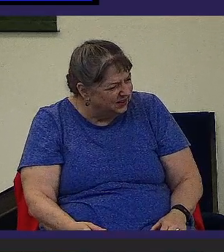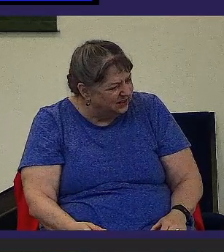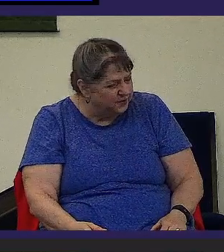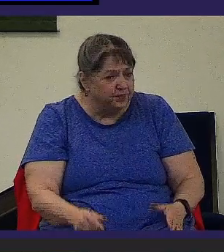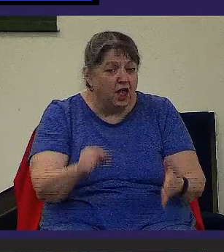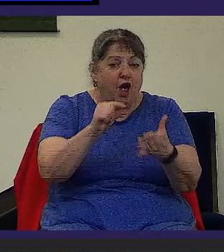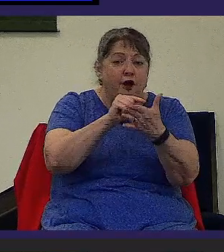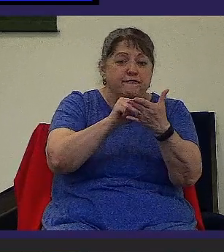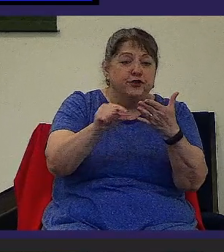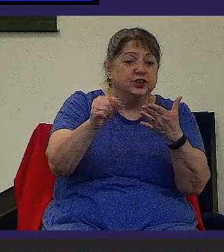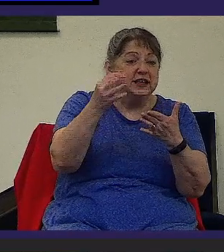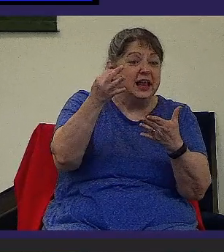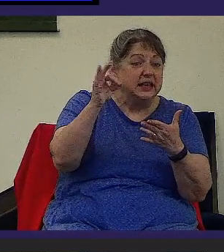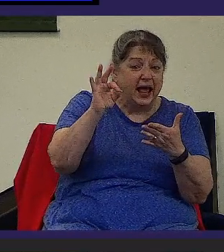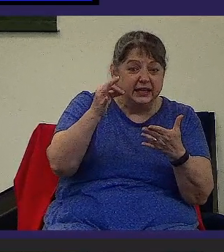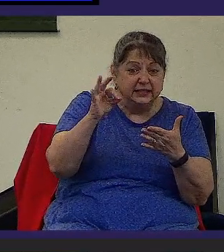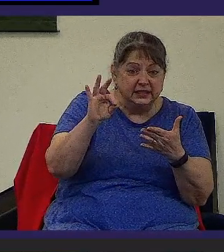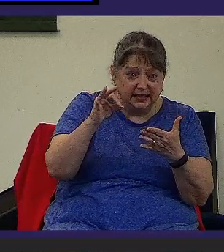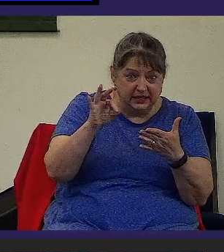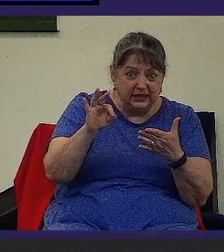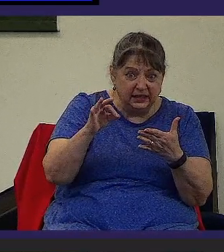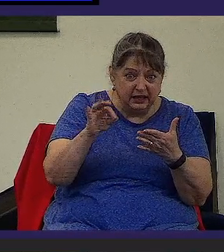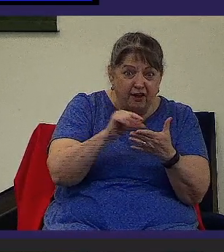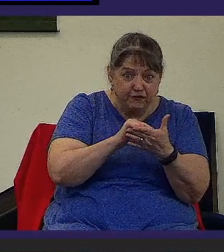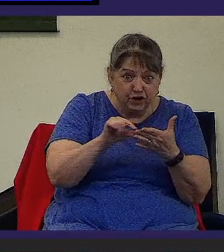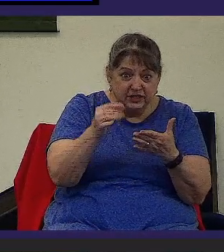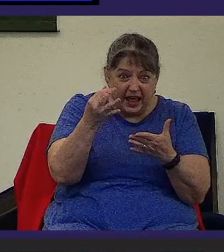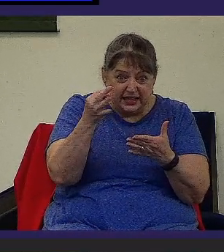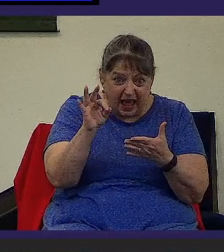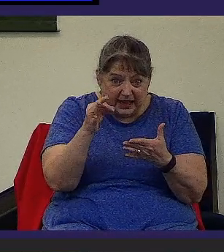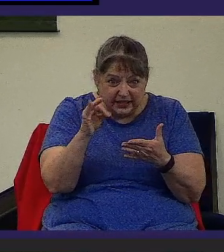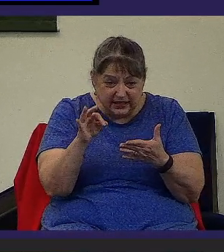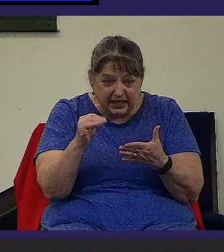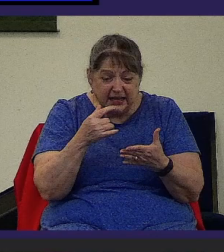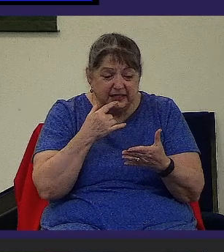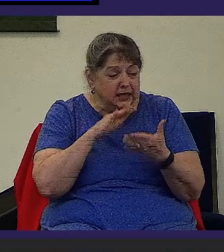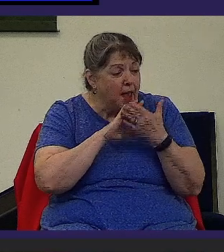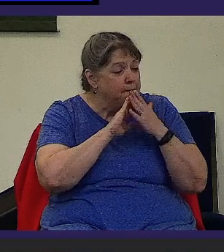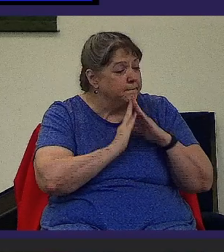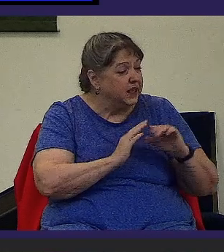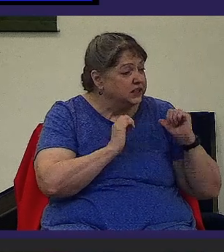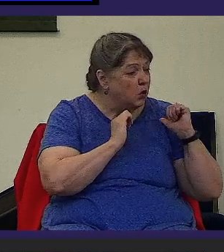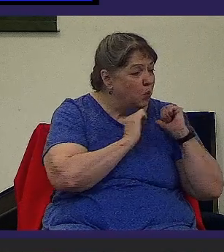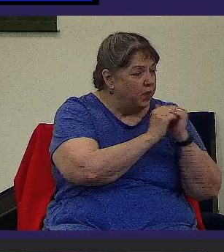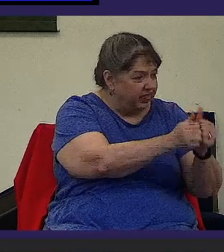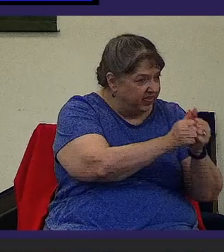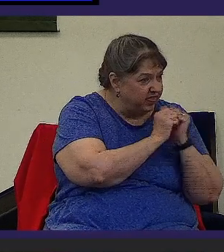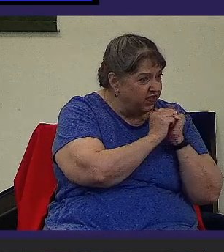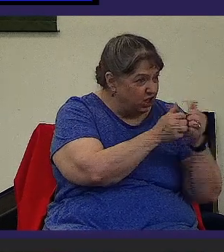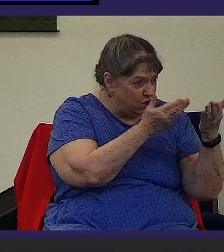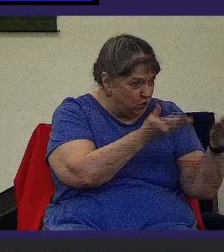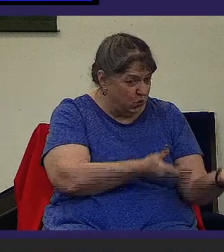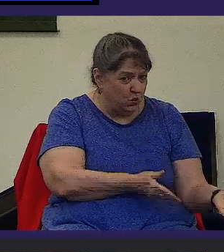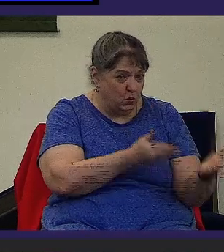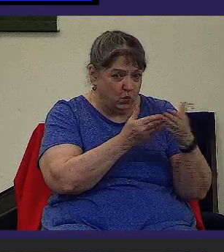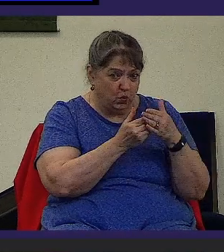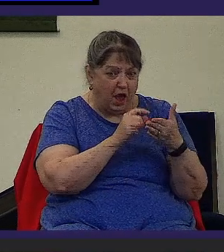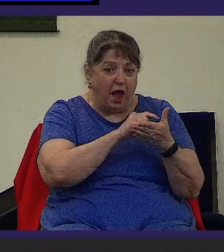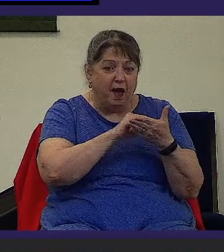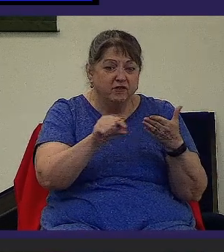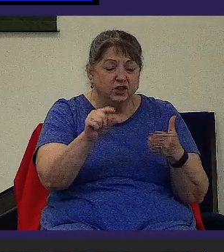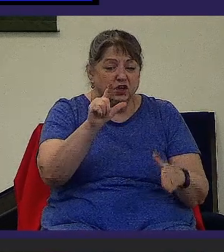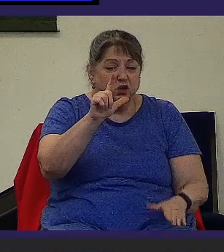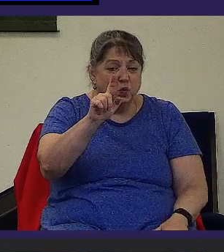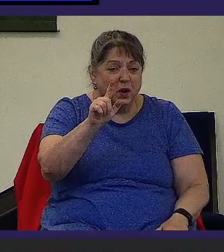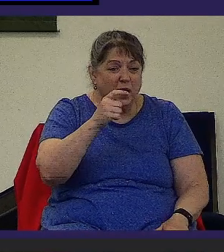of chapter 14 the chapter we're looking at today he says um peace be with you in verse 21 he says